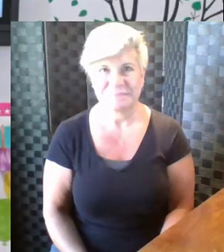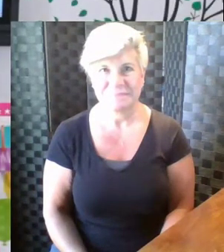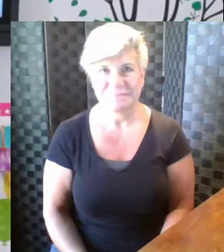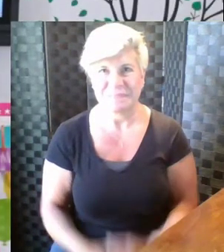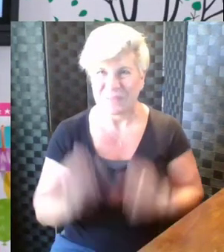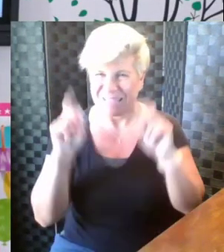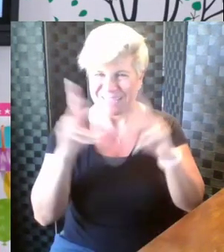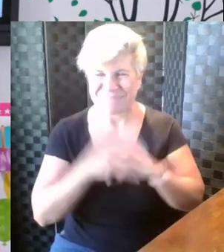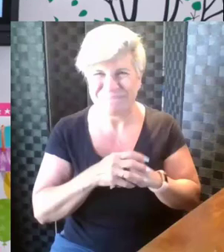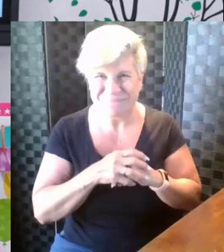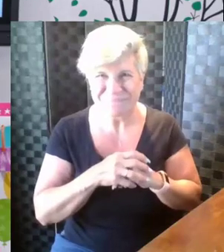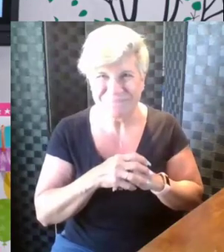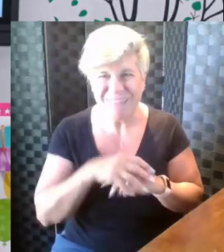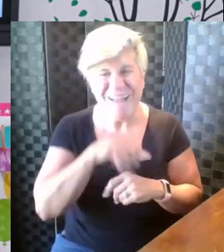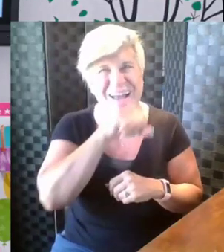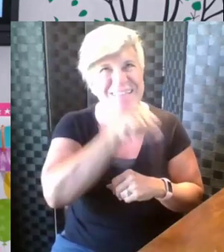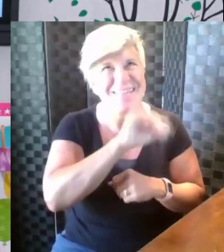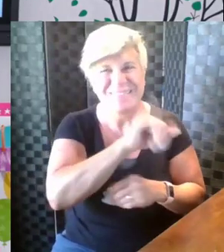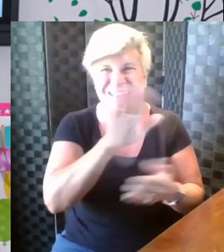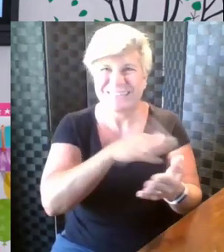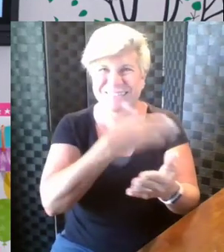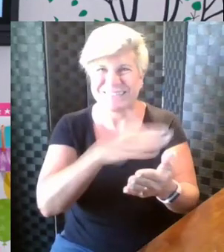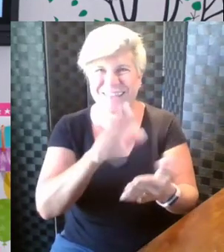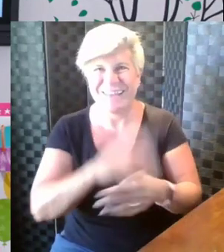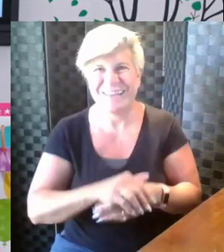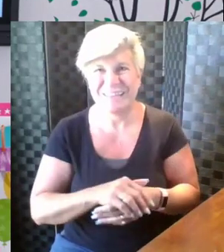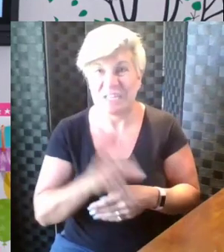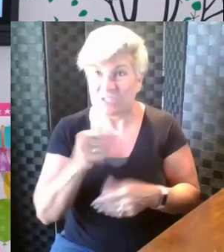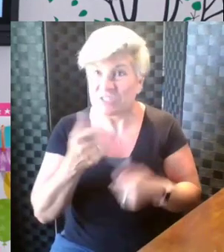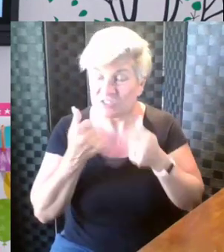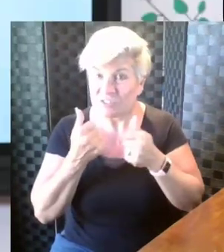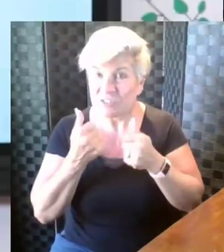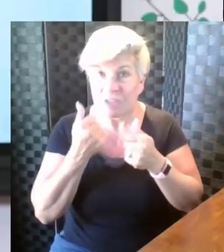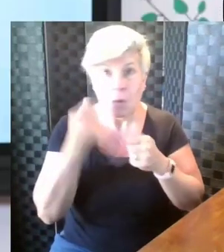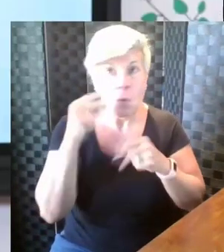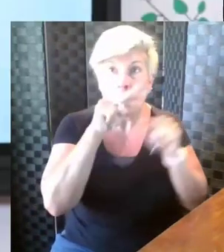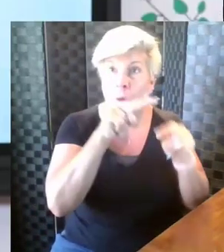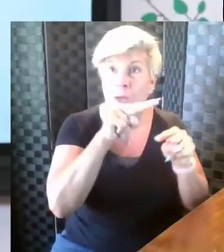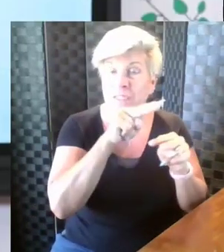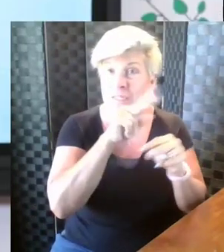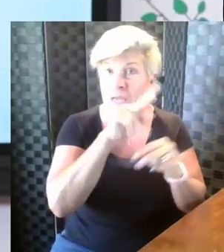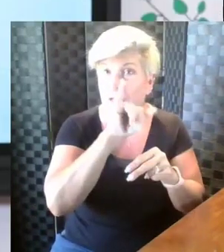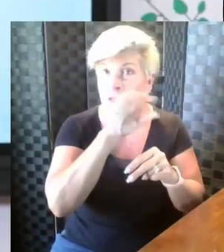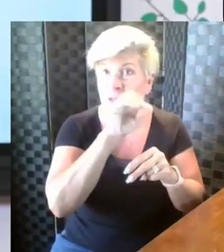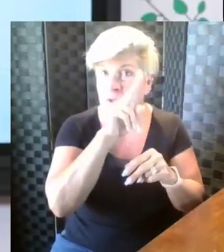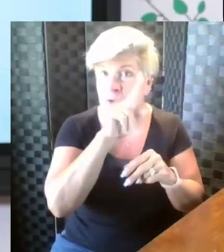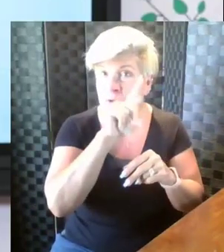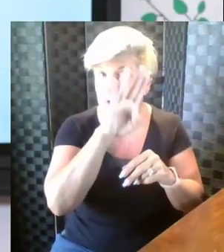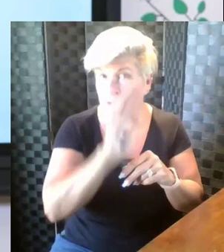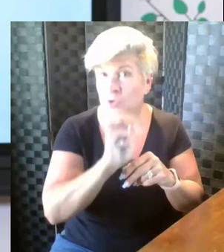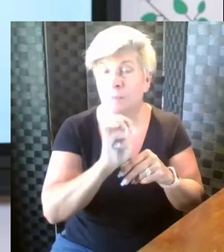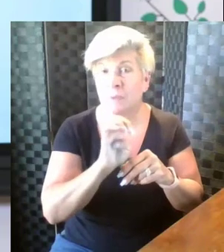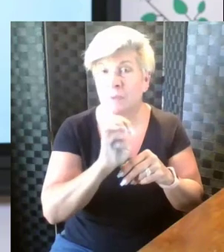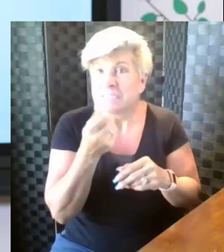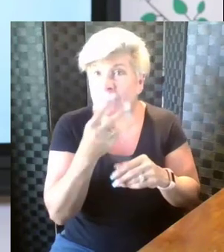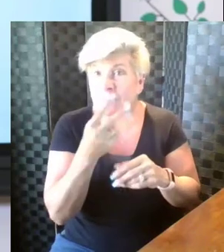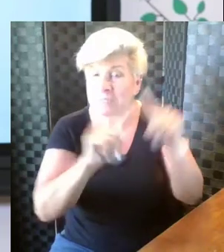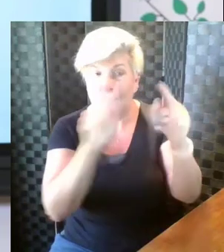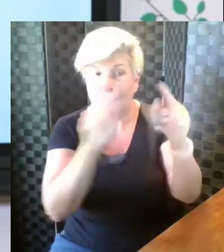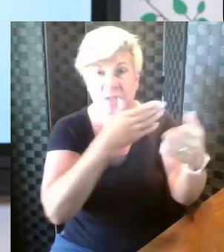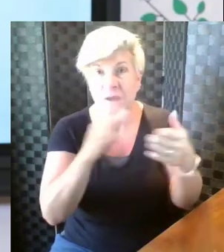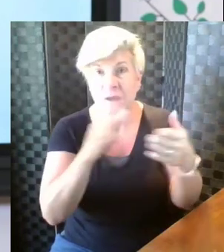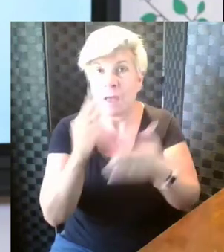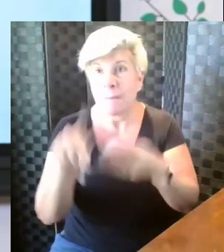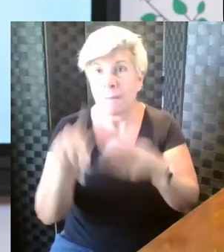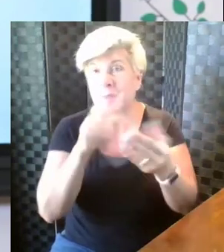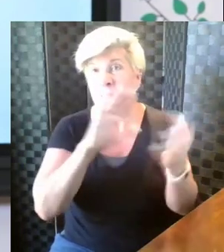Okay. I love that song. It's so catchy. You should really check out that YouTube channel. There's so many more songs, and there's several about comparing numbers, but that